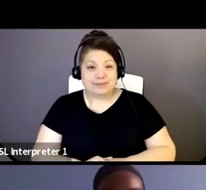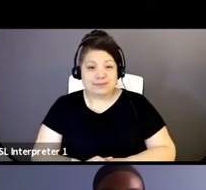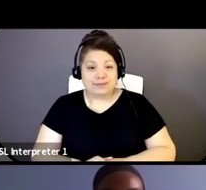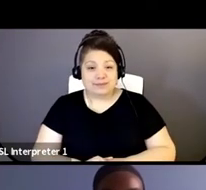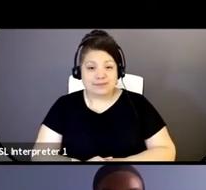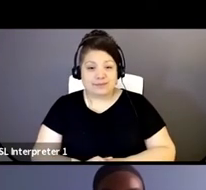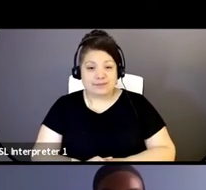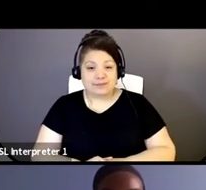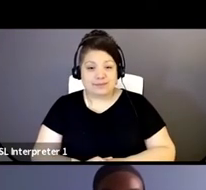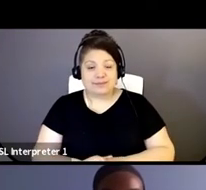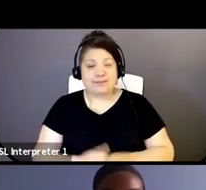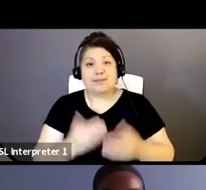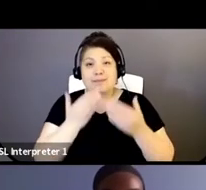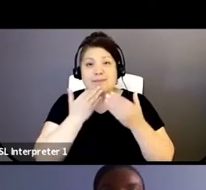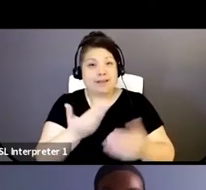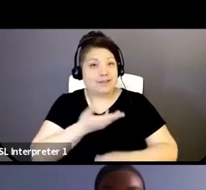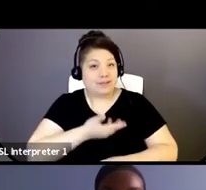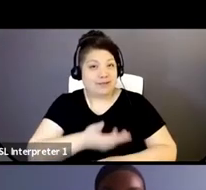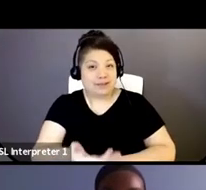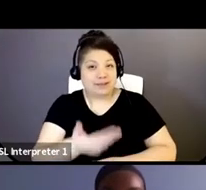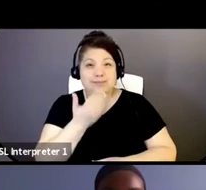Thank you for having me here.